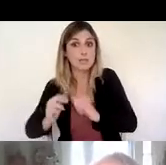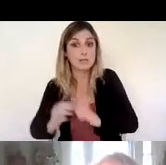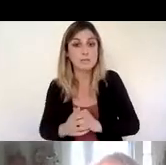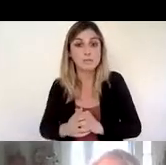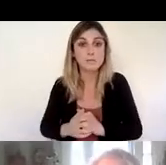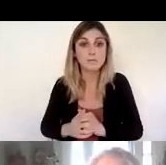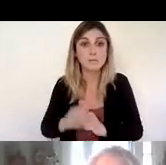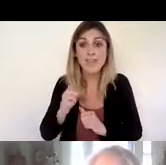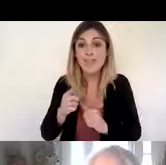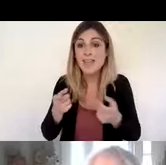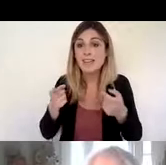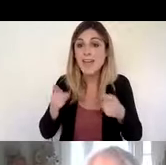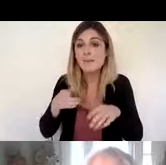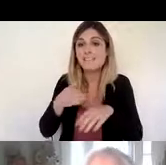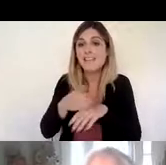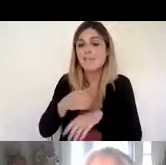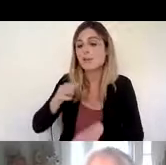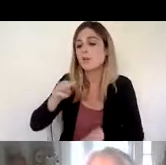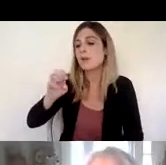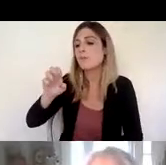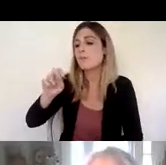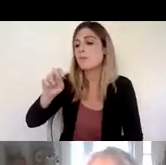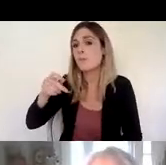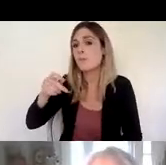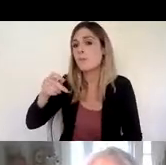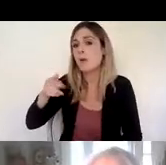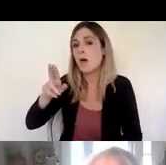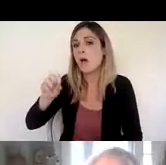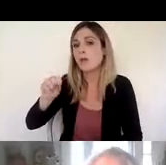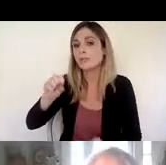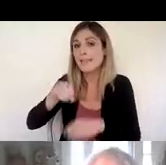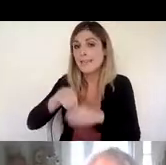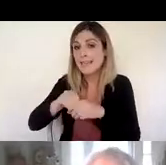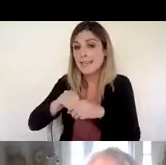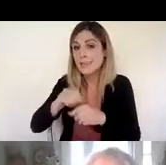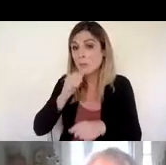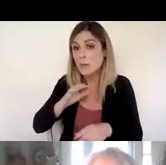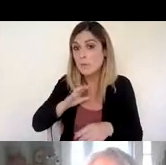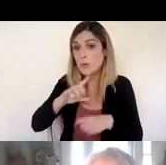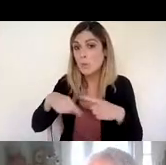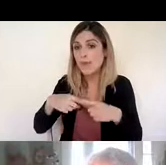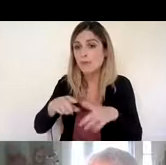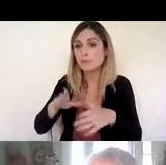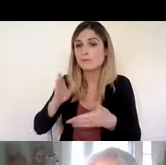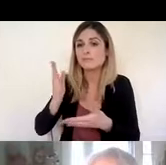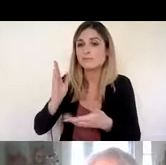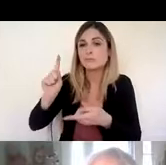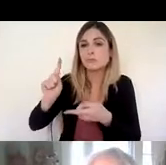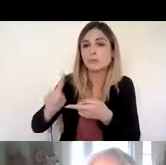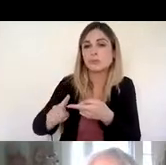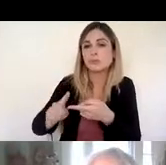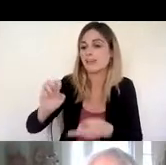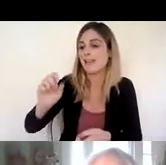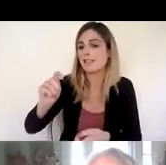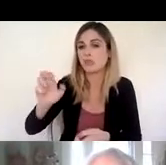happens after menopause in women as estrogen production decreases, and it affects the spine in particular in postmenopausal